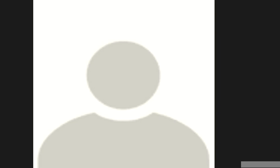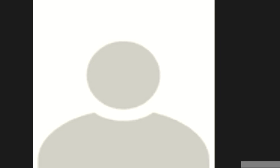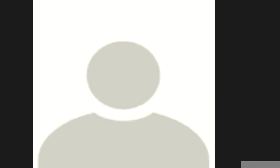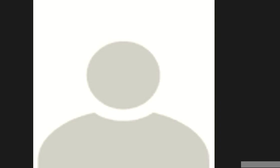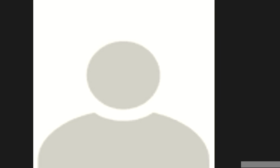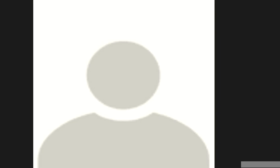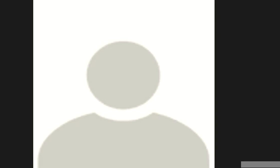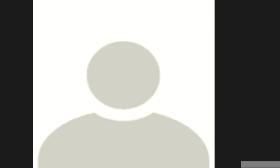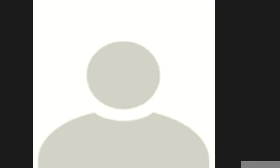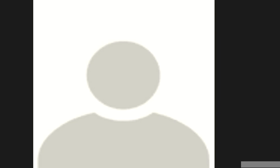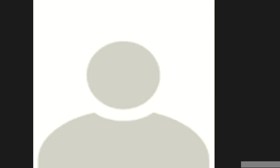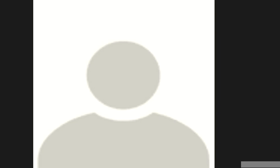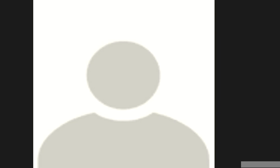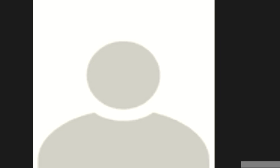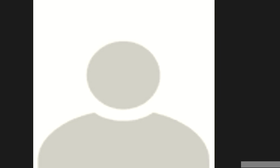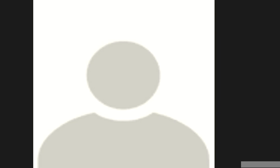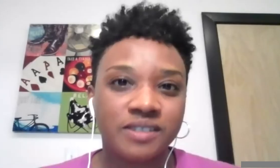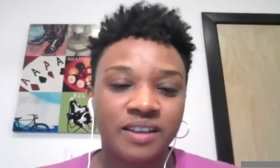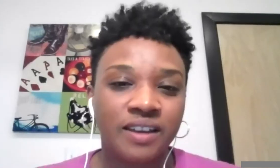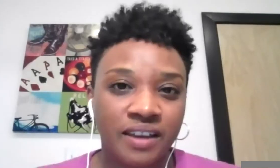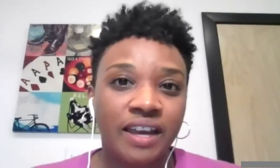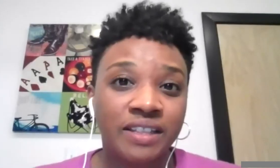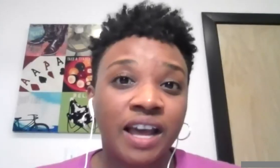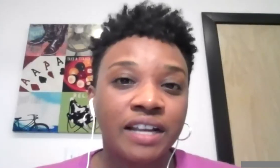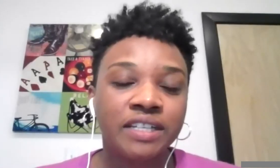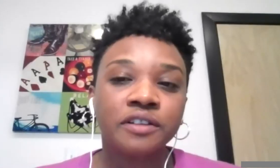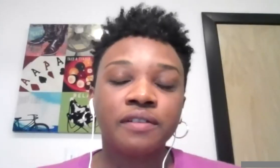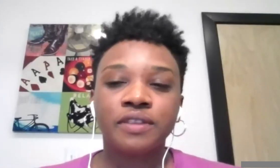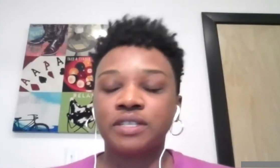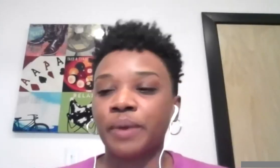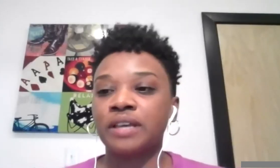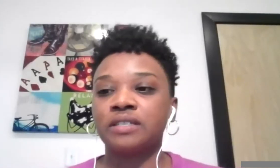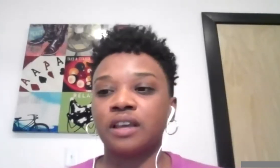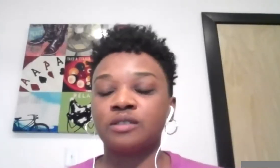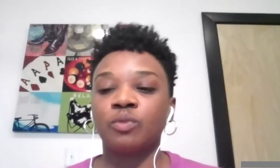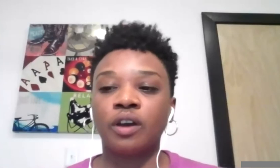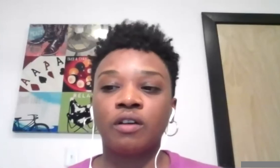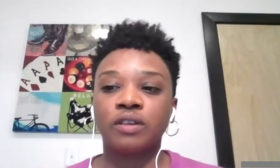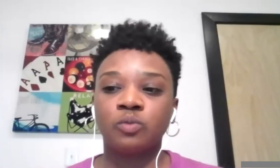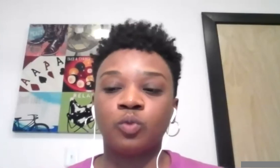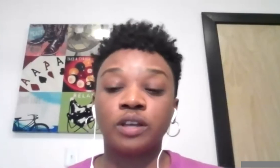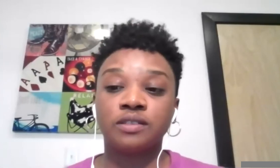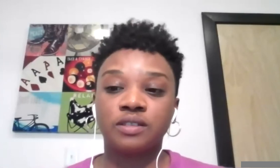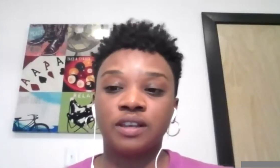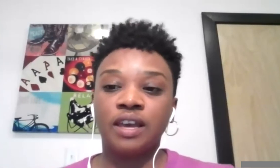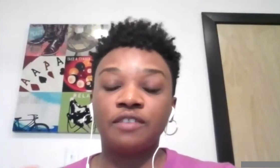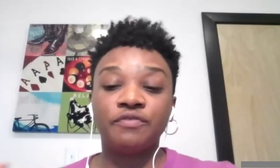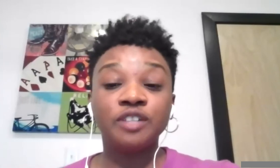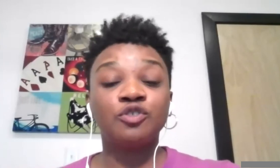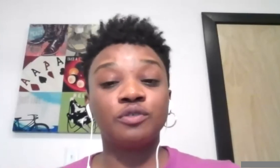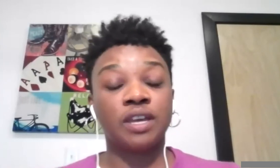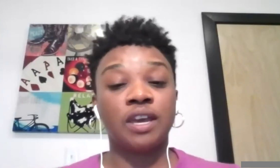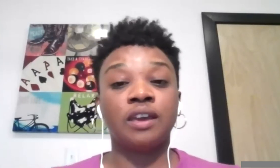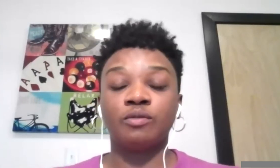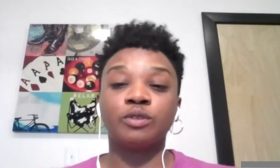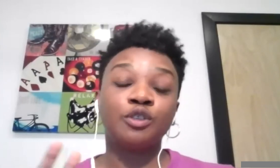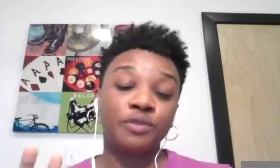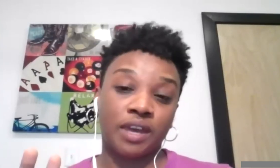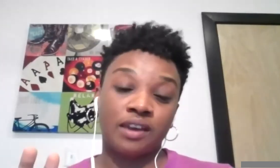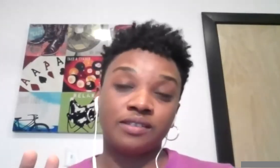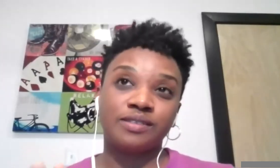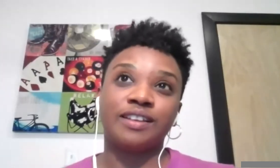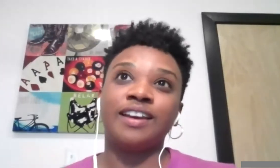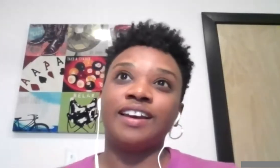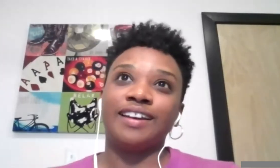back to class and continue learning. Yes. And the ideal of the space as well was eventually, well,